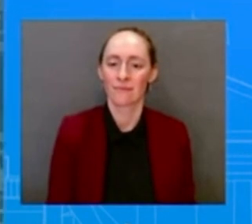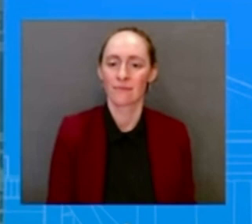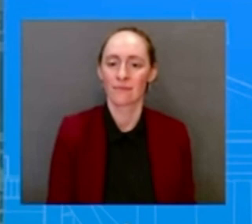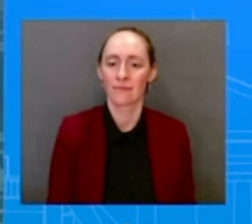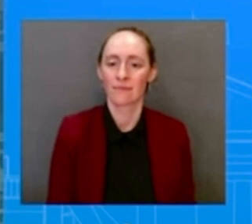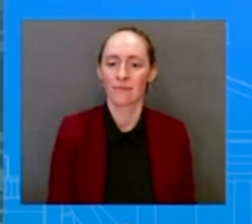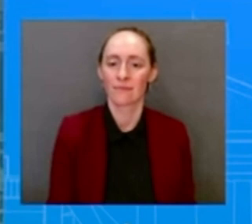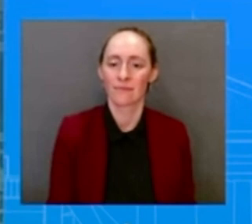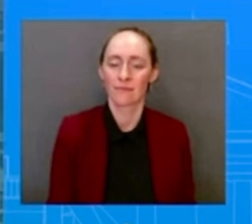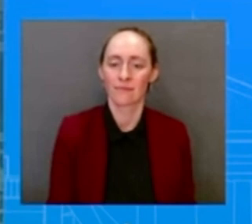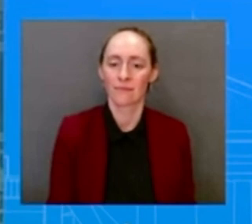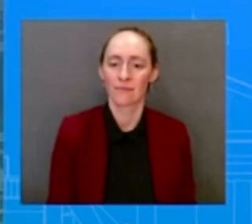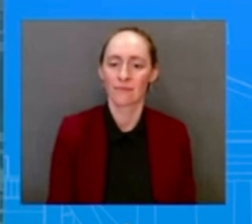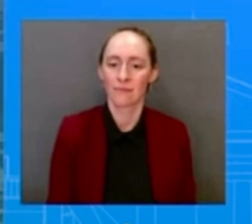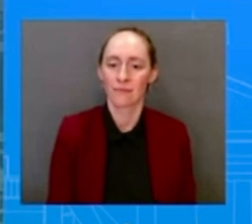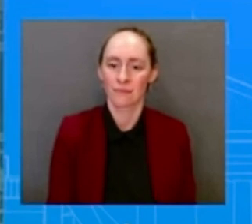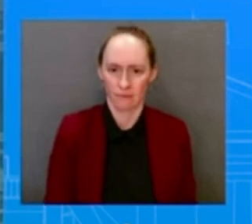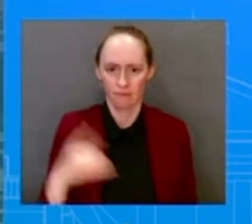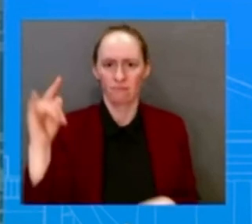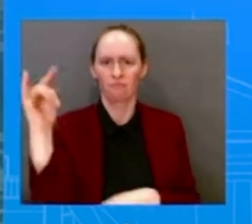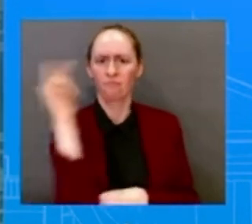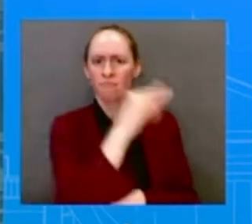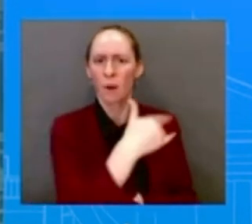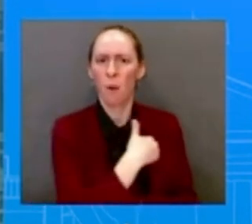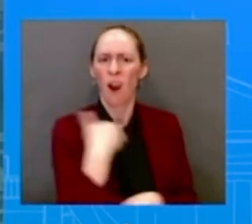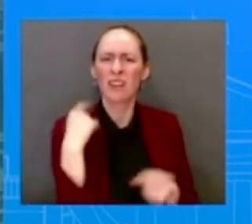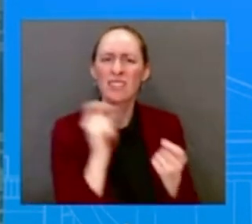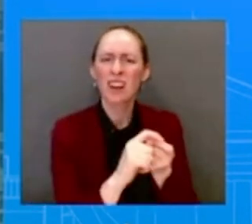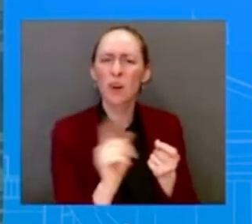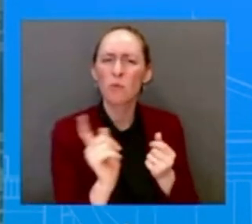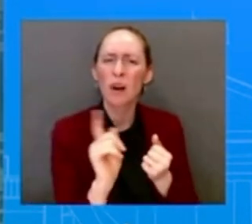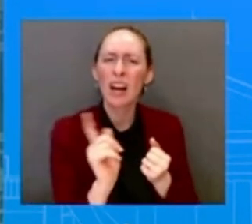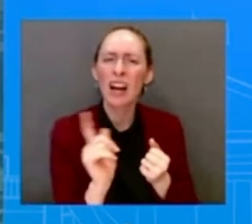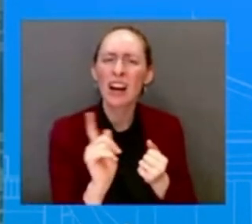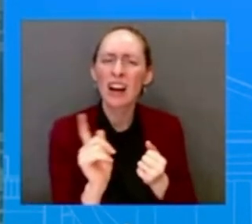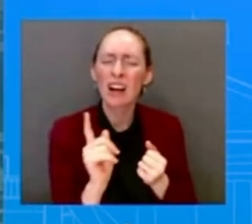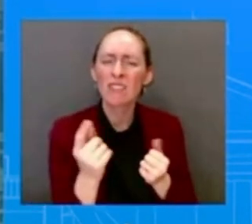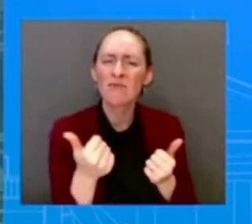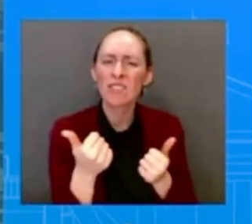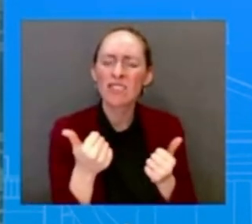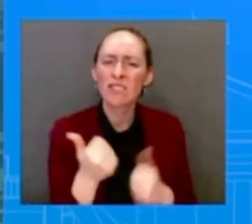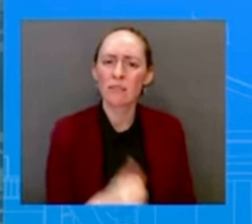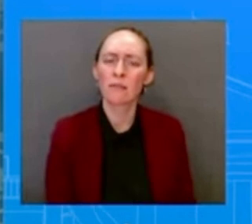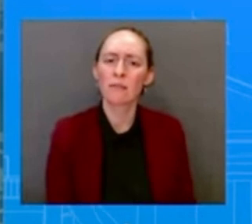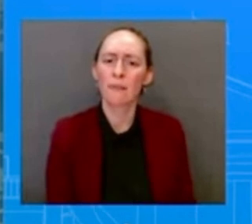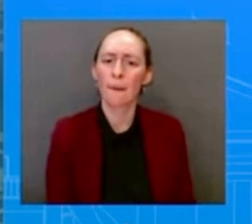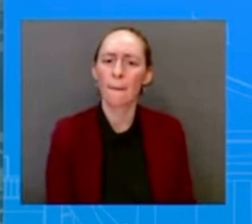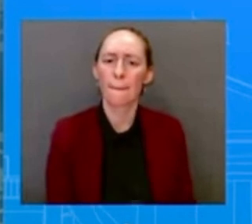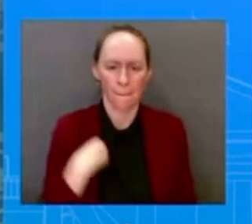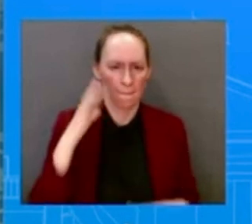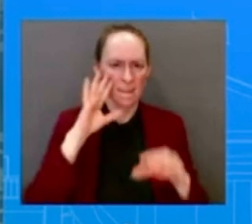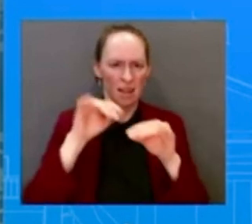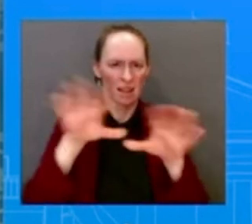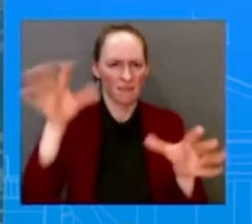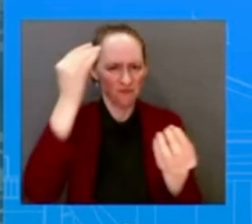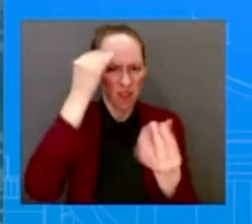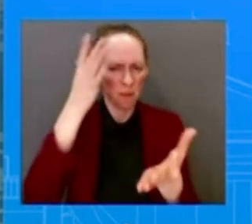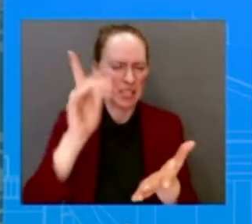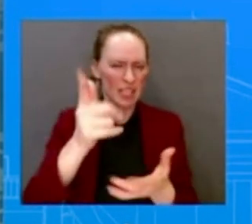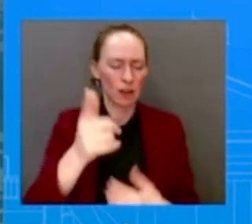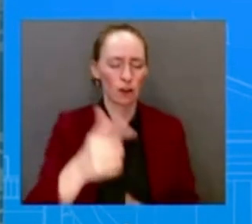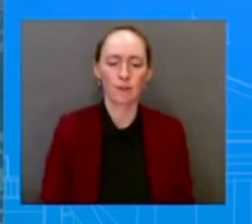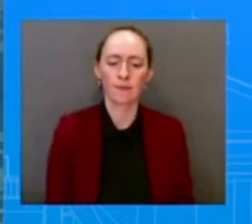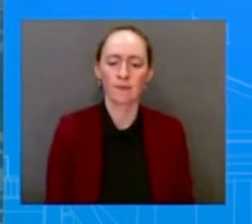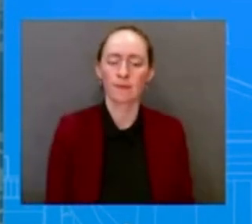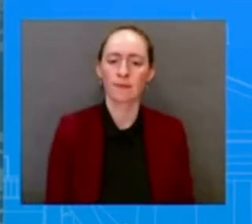more to share as we get closer to the day. We just wanted to make sure that you all had the information that he will be traveling during the dates that I laid out,